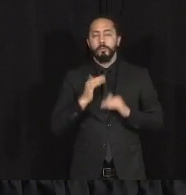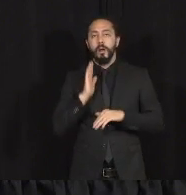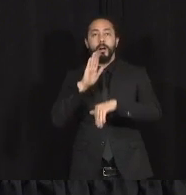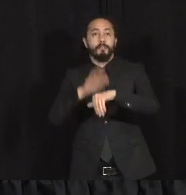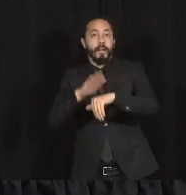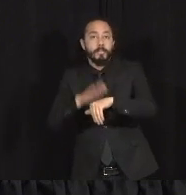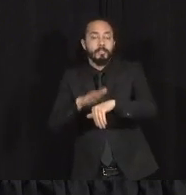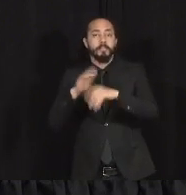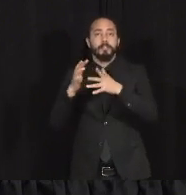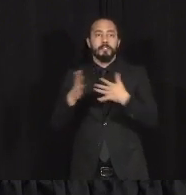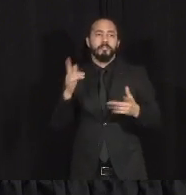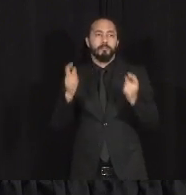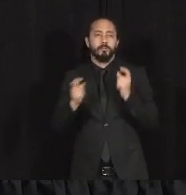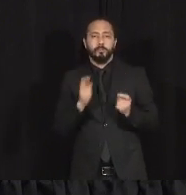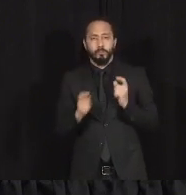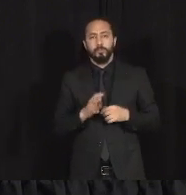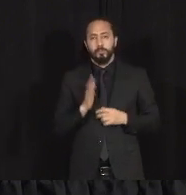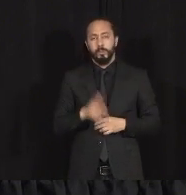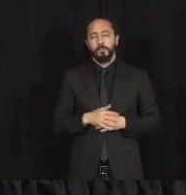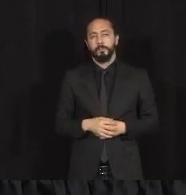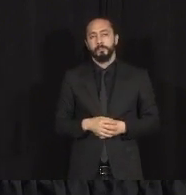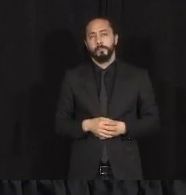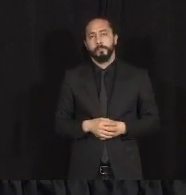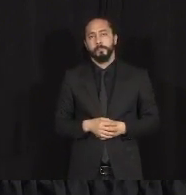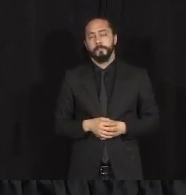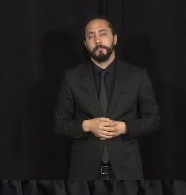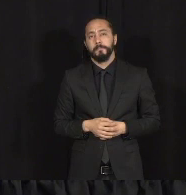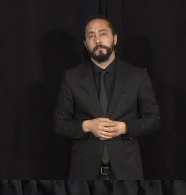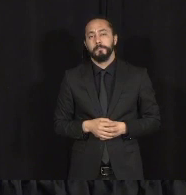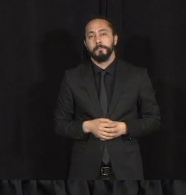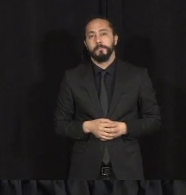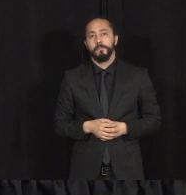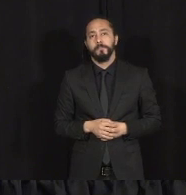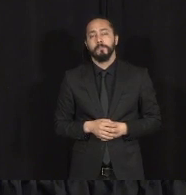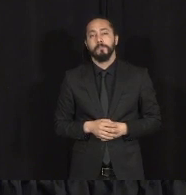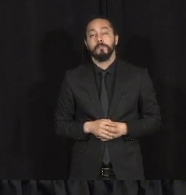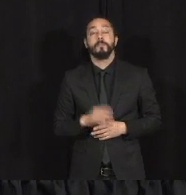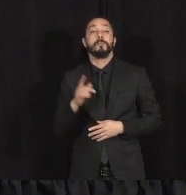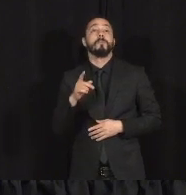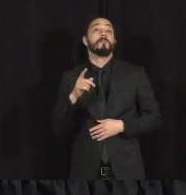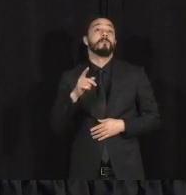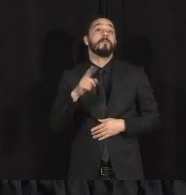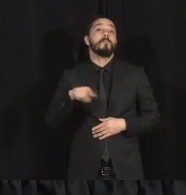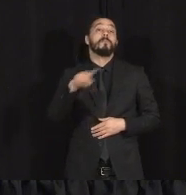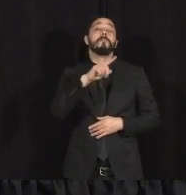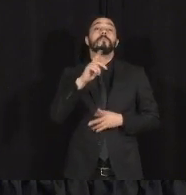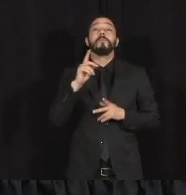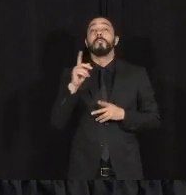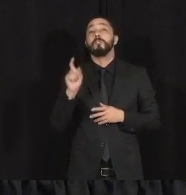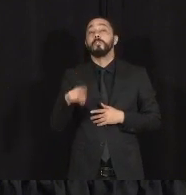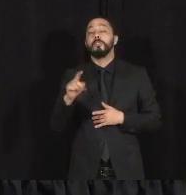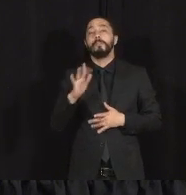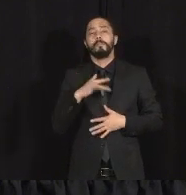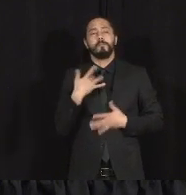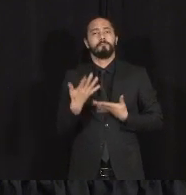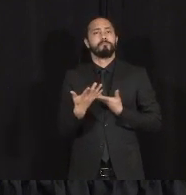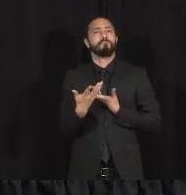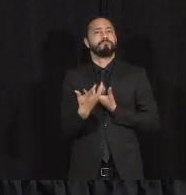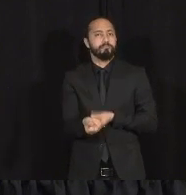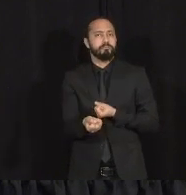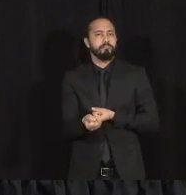Everybody should take reassurance from the fact that our public health measures so far have made a significant